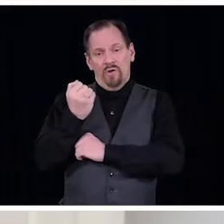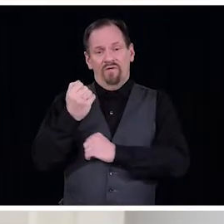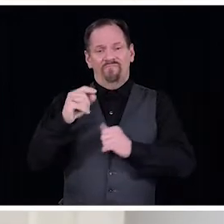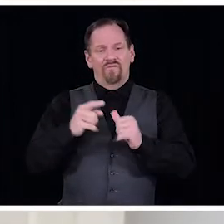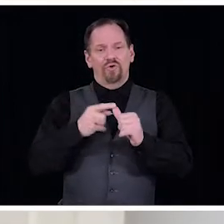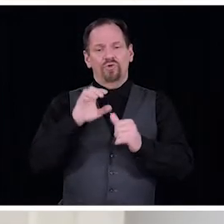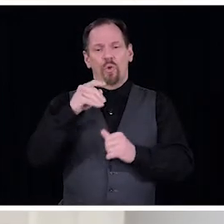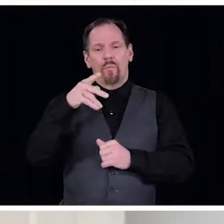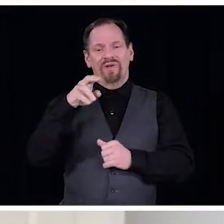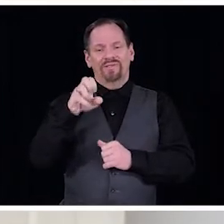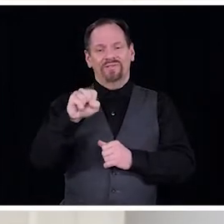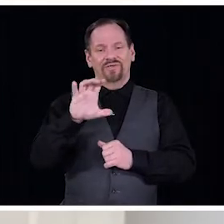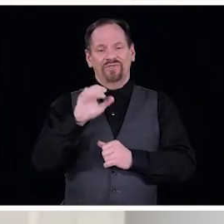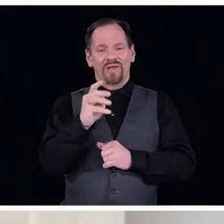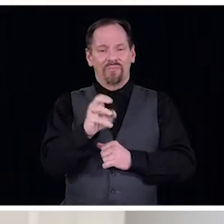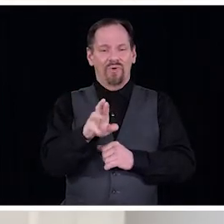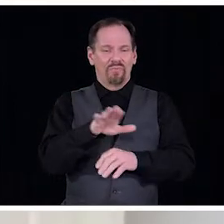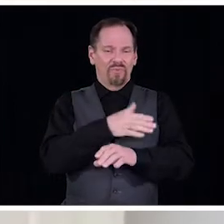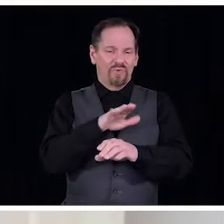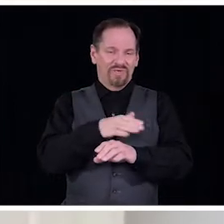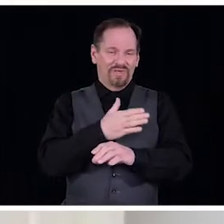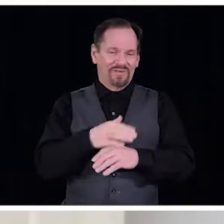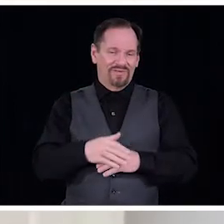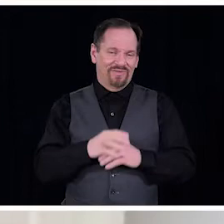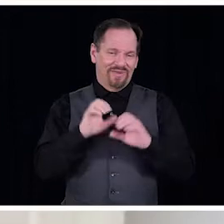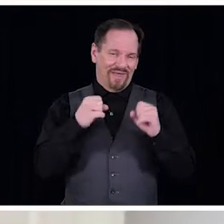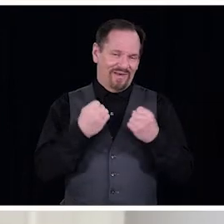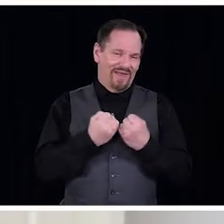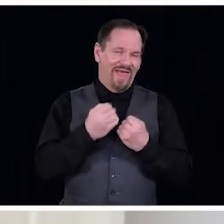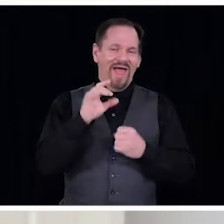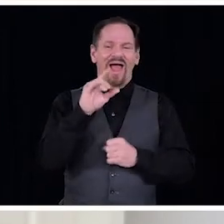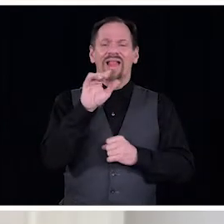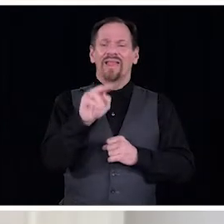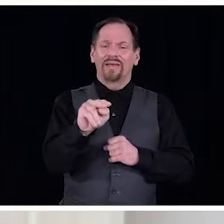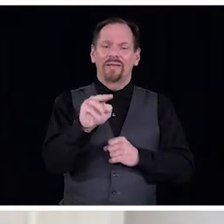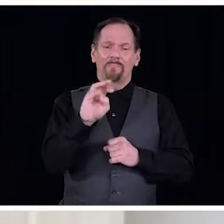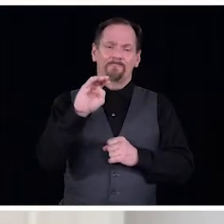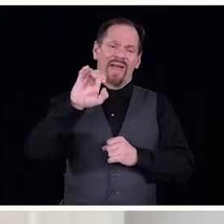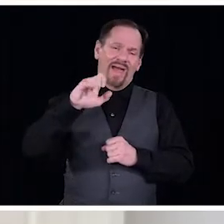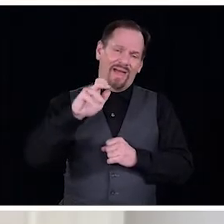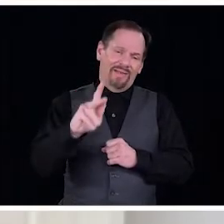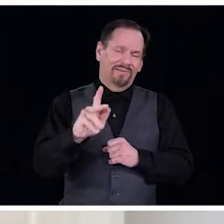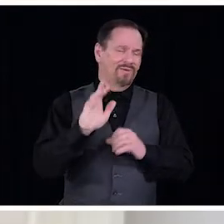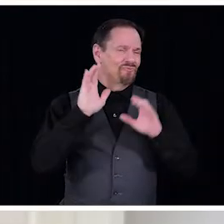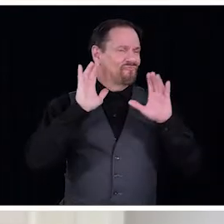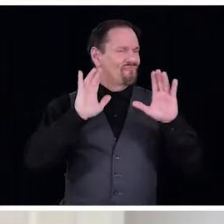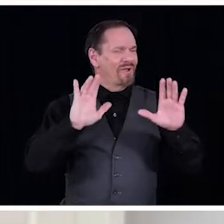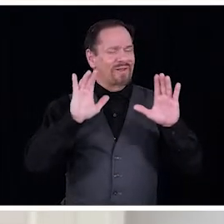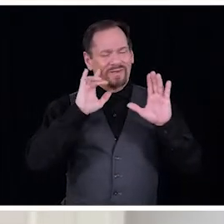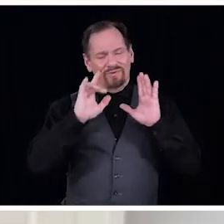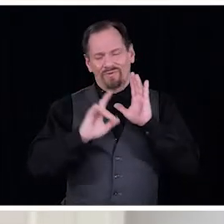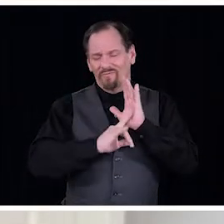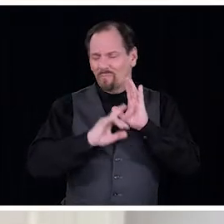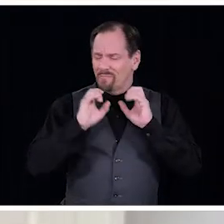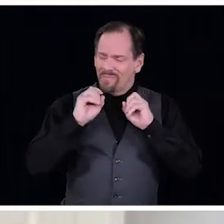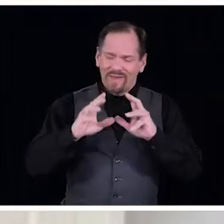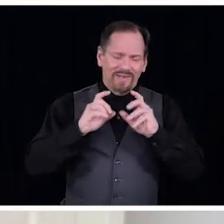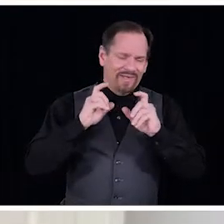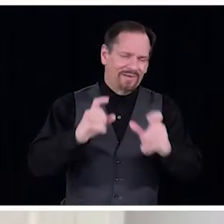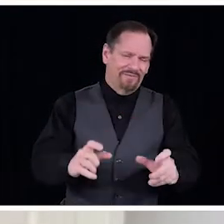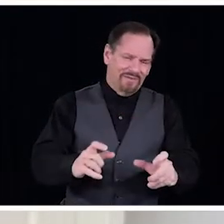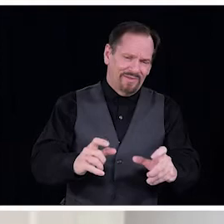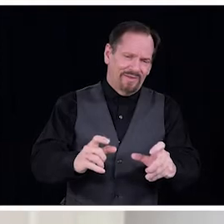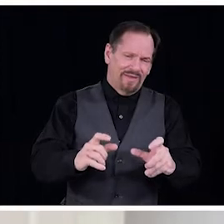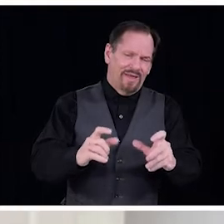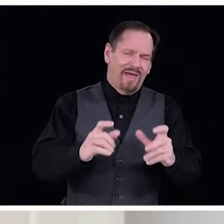Chamber Music Society. Ellen Mack, in recognition of your many gifts and accomplishments, and with our profound gratitude